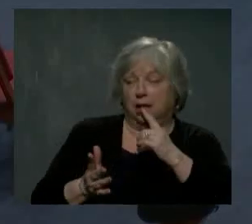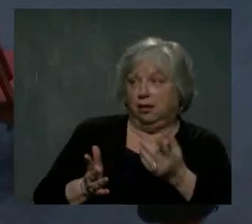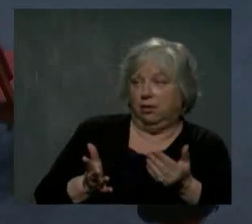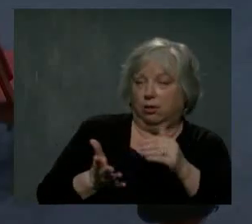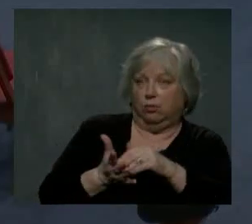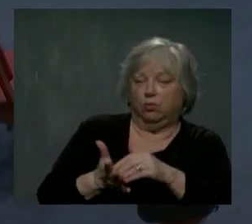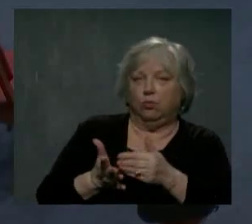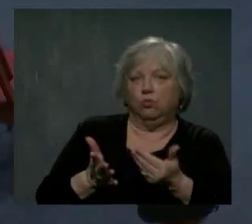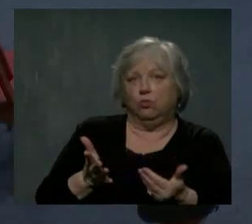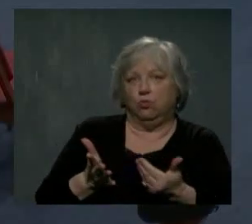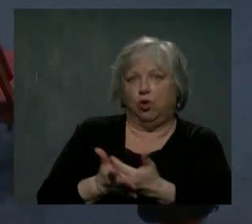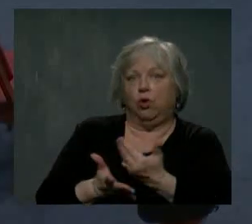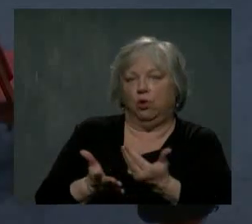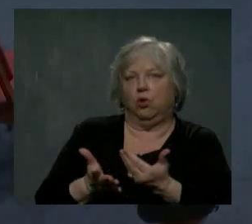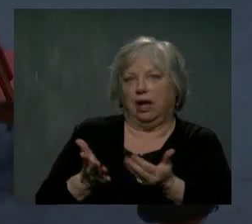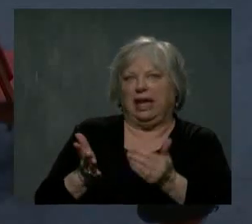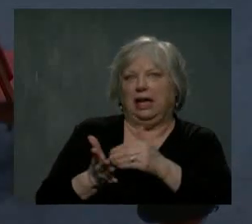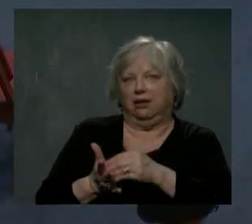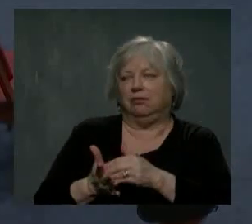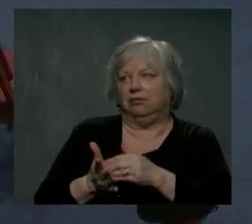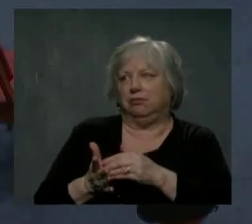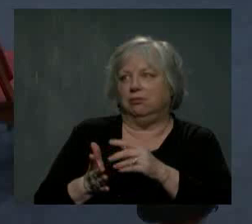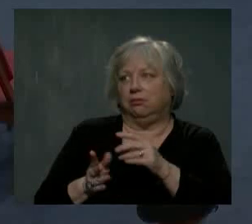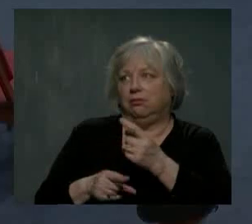correct? Thank you.